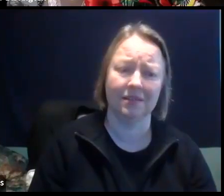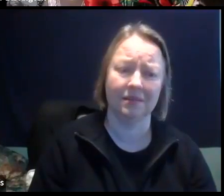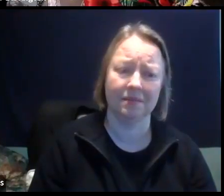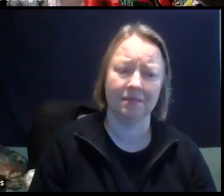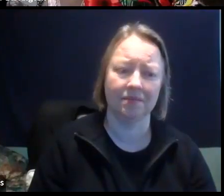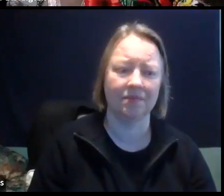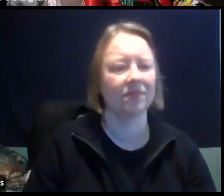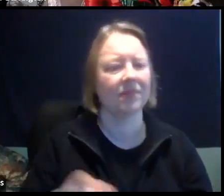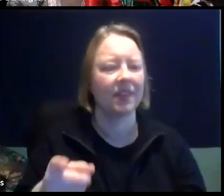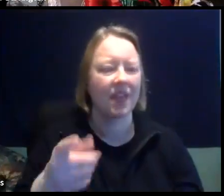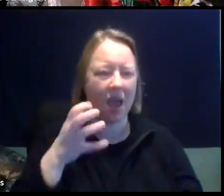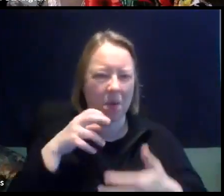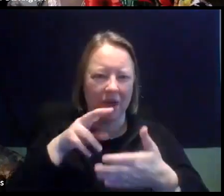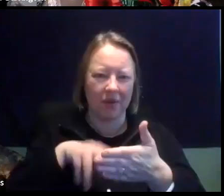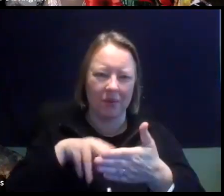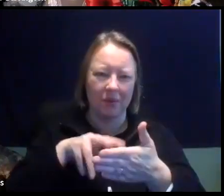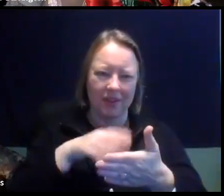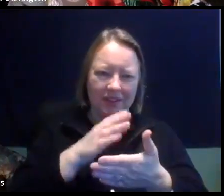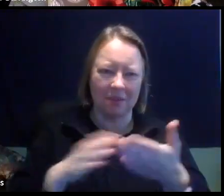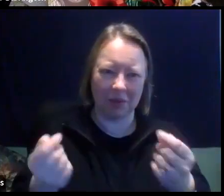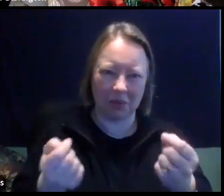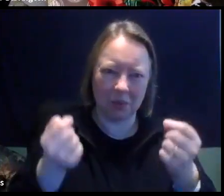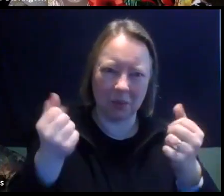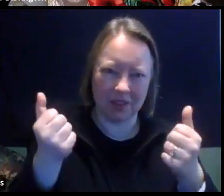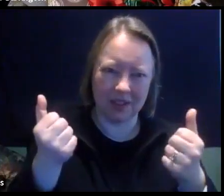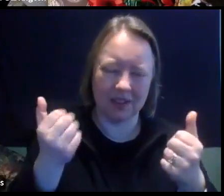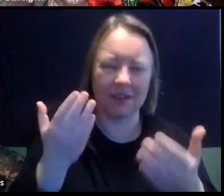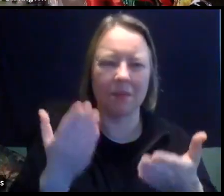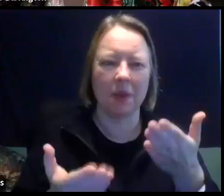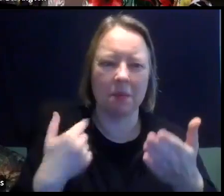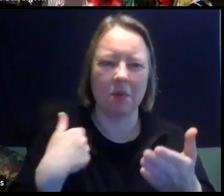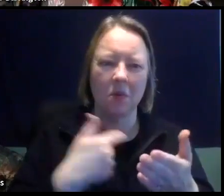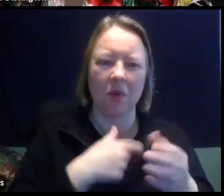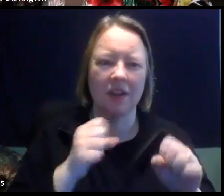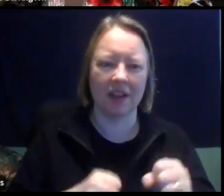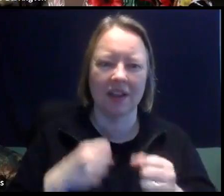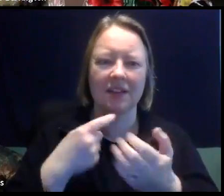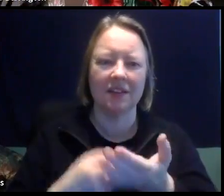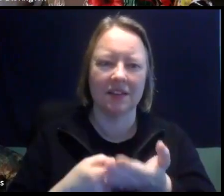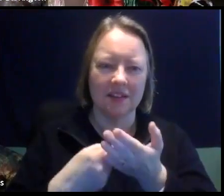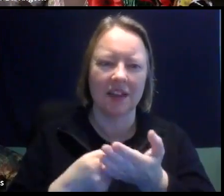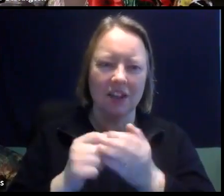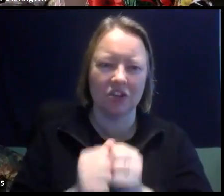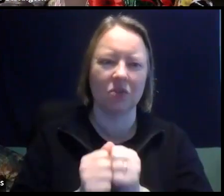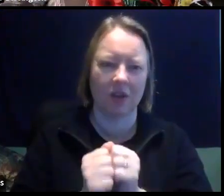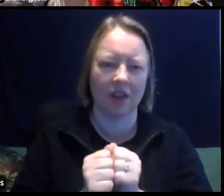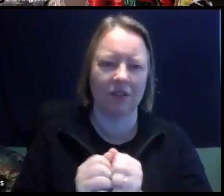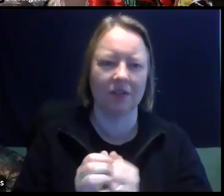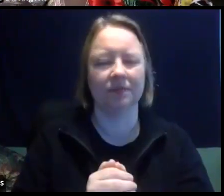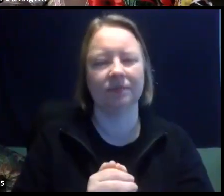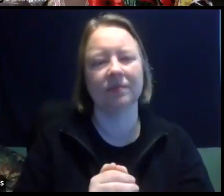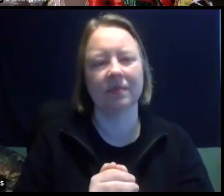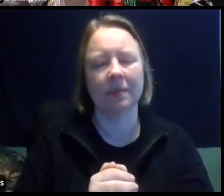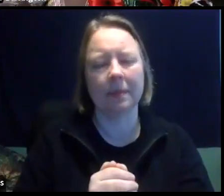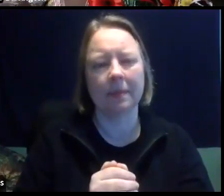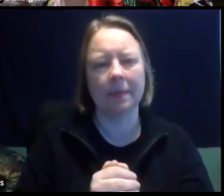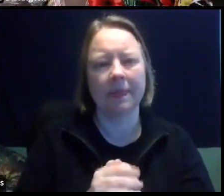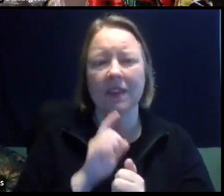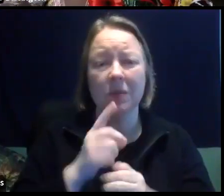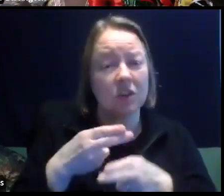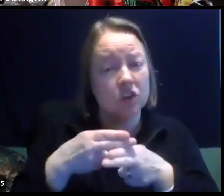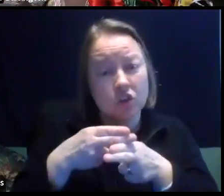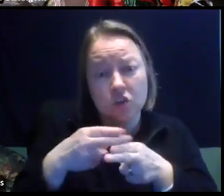I want to read some things really quickly, and maybe we can talk about them. They're just very